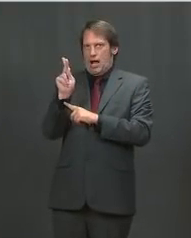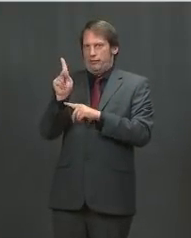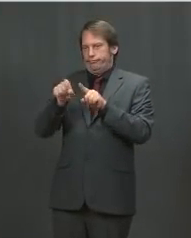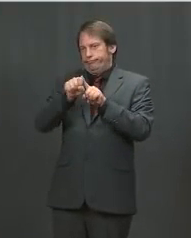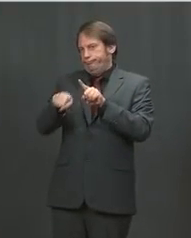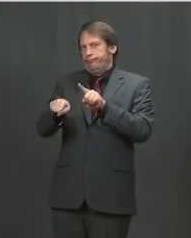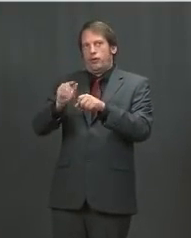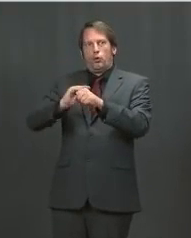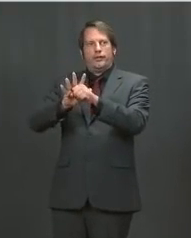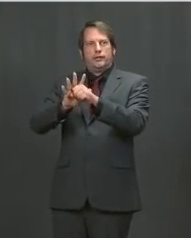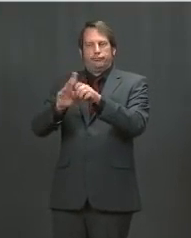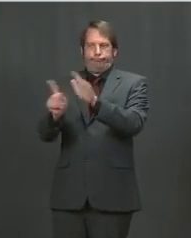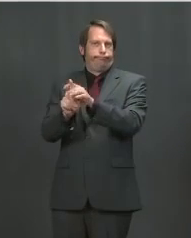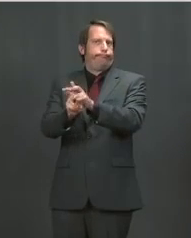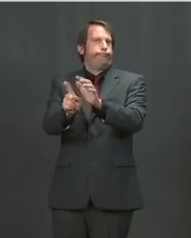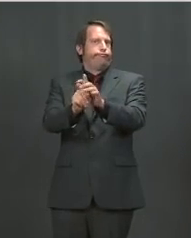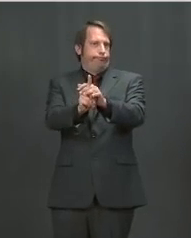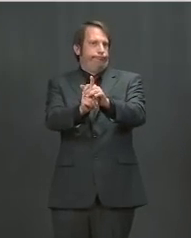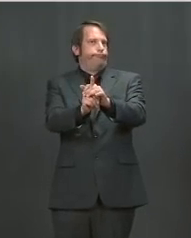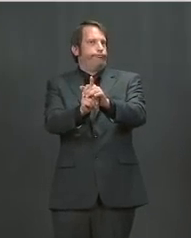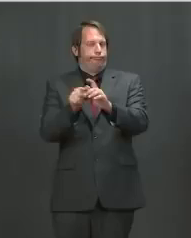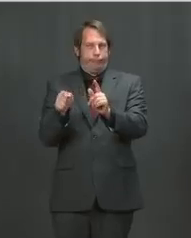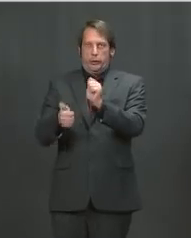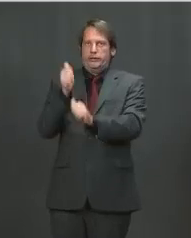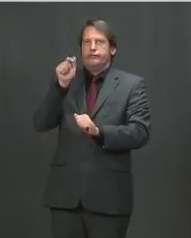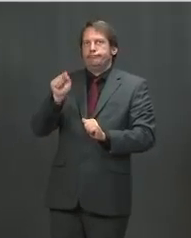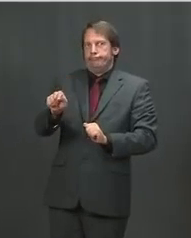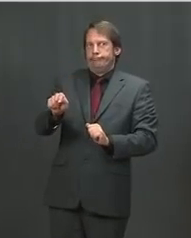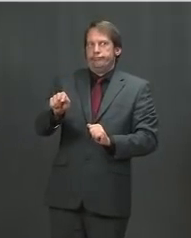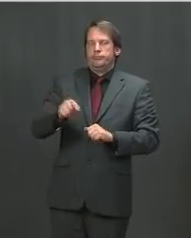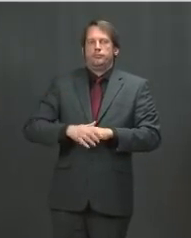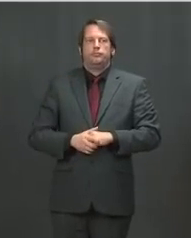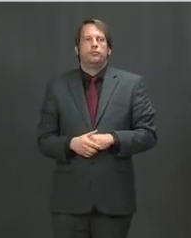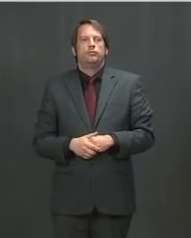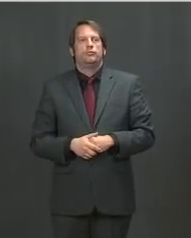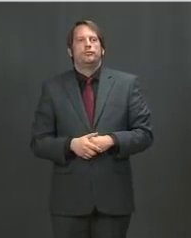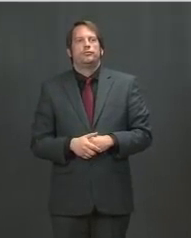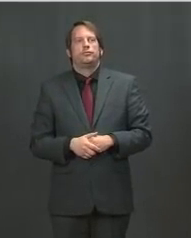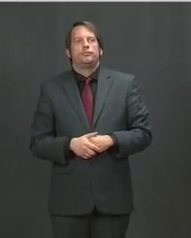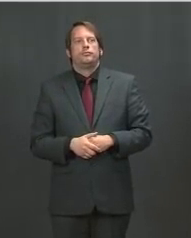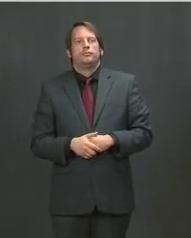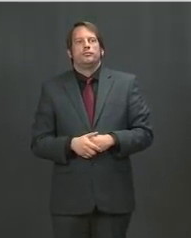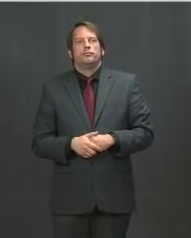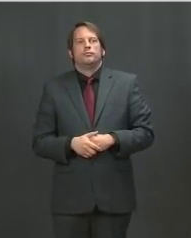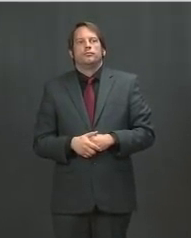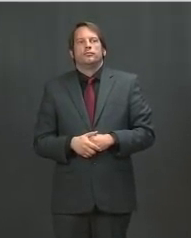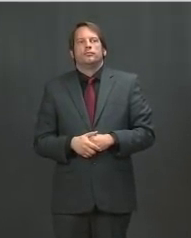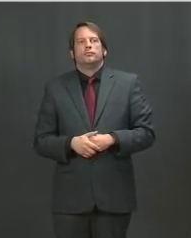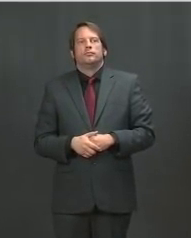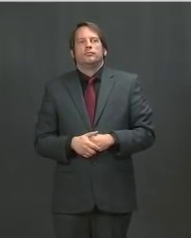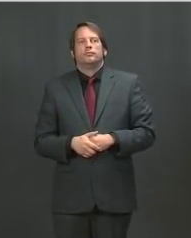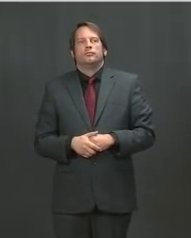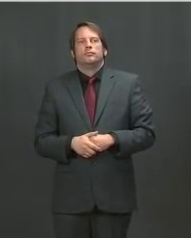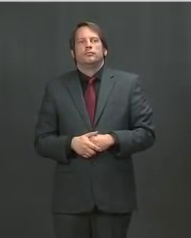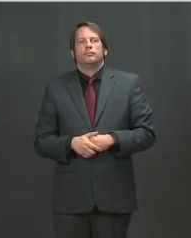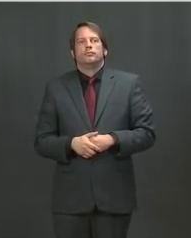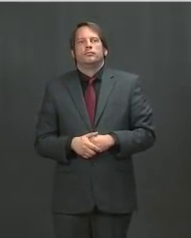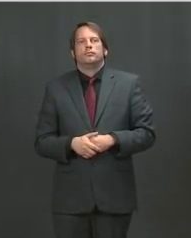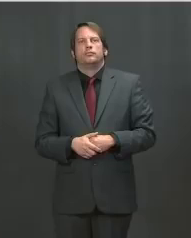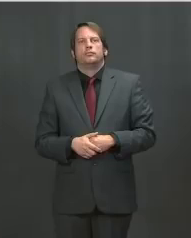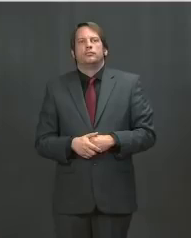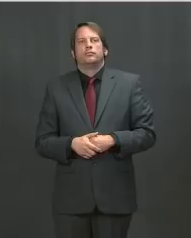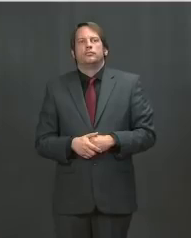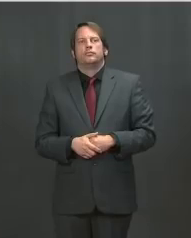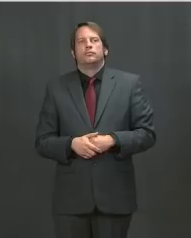now. I think your second question. Let me begin on, and then I would invite both